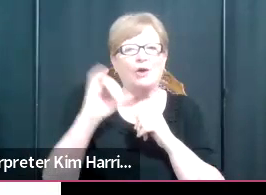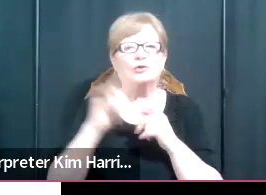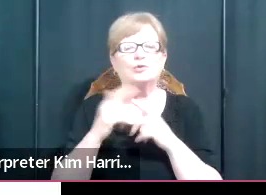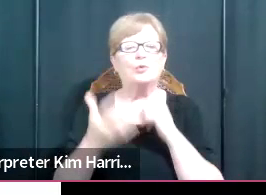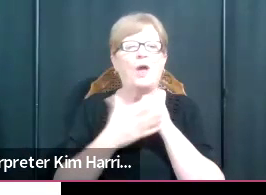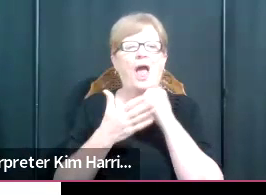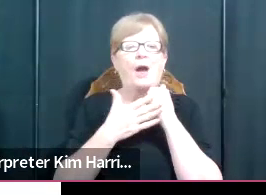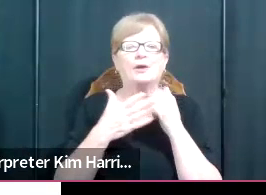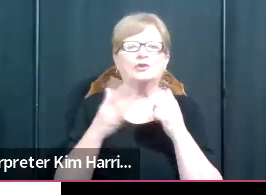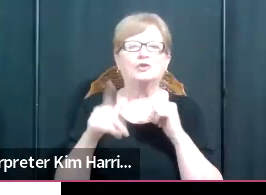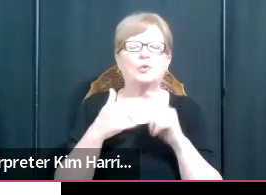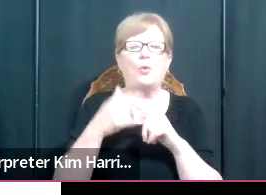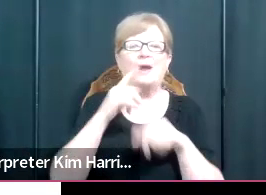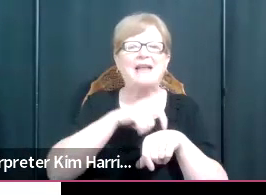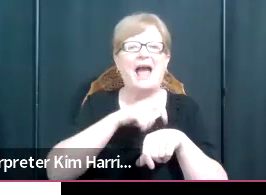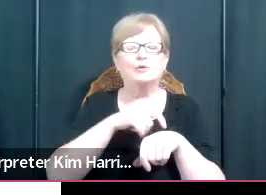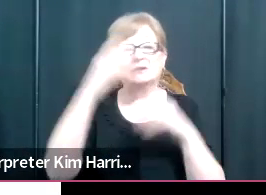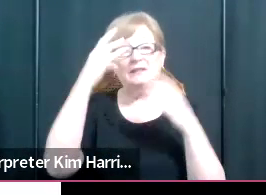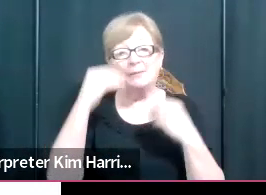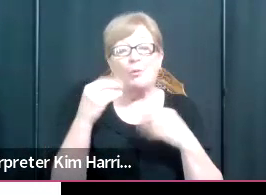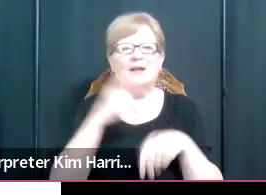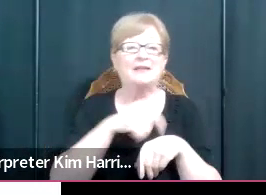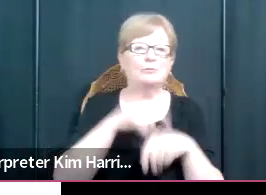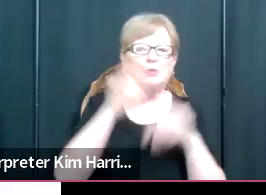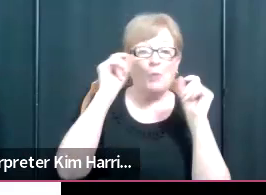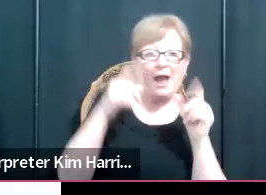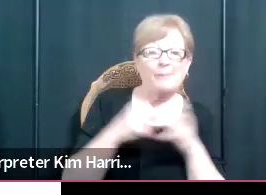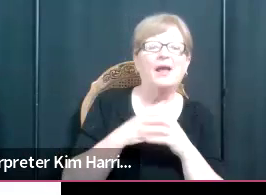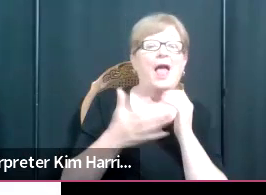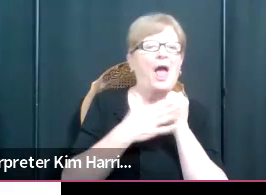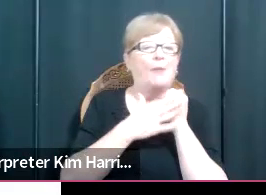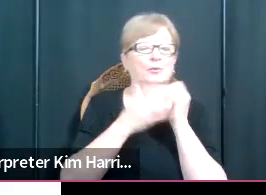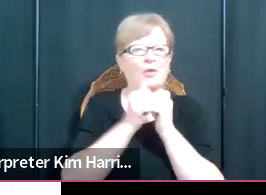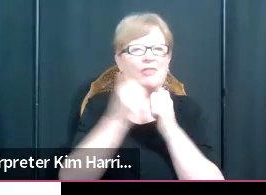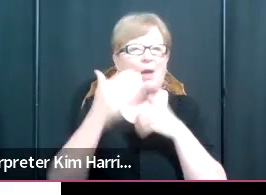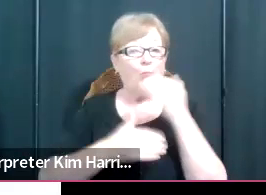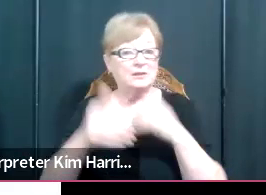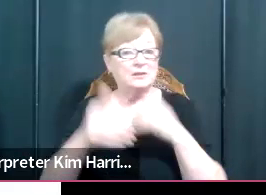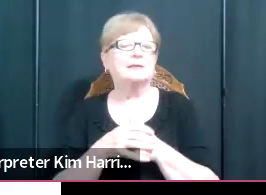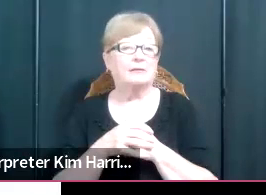you when it's time to sleep or when it's time to wake up and help you with that process.